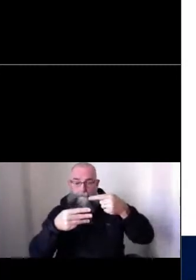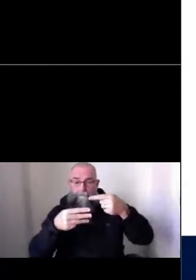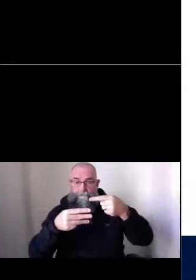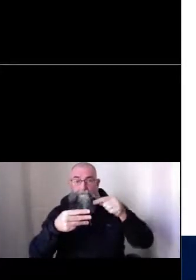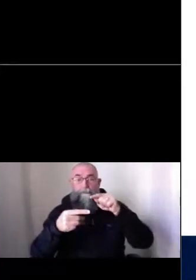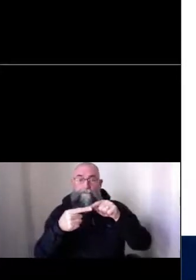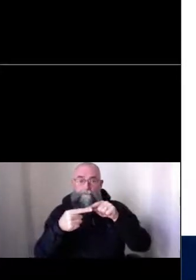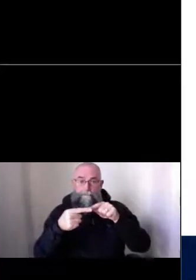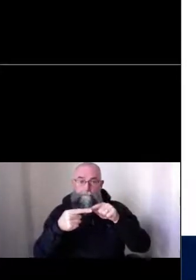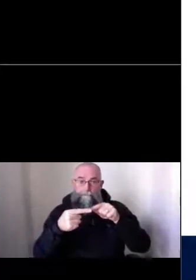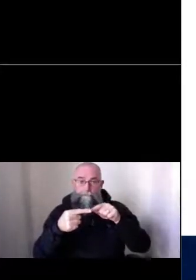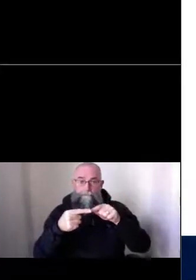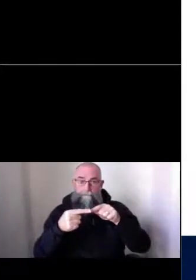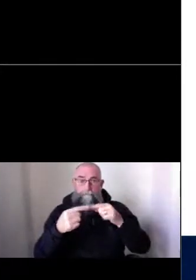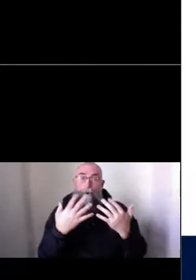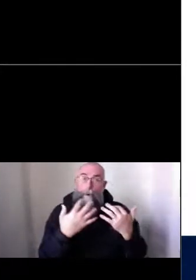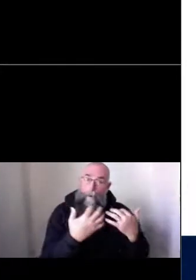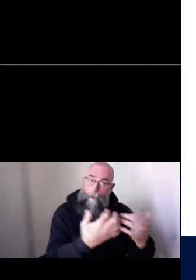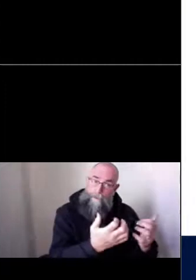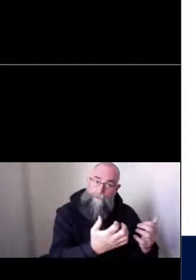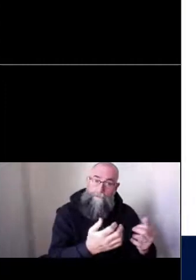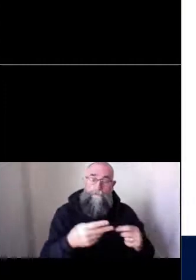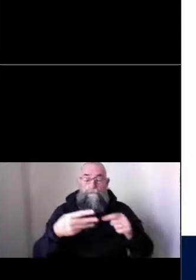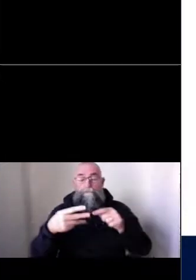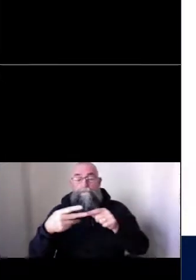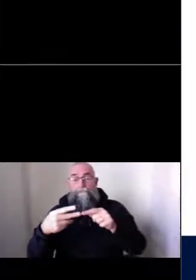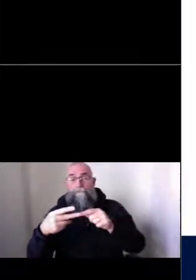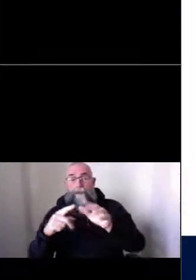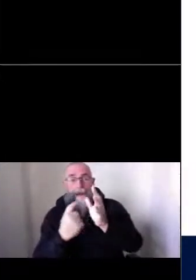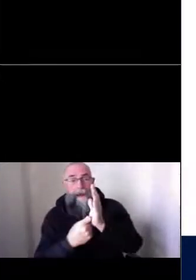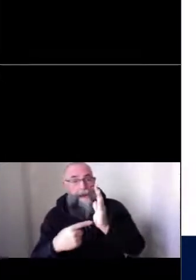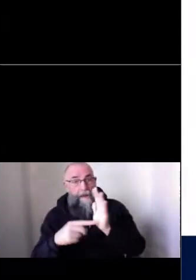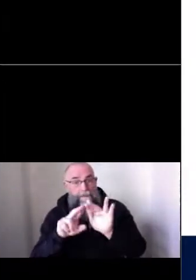are audience, art form, or operational.